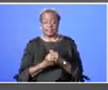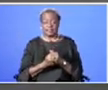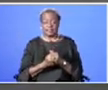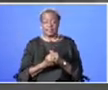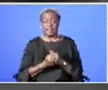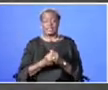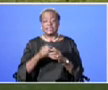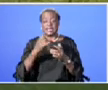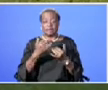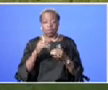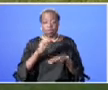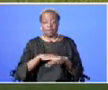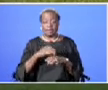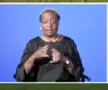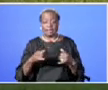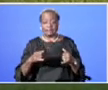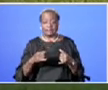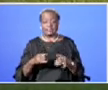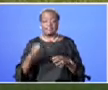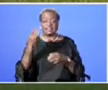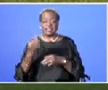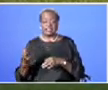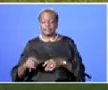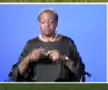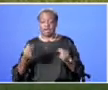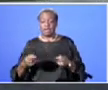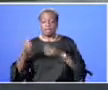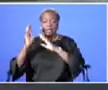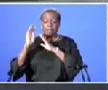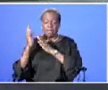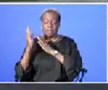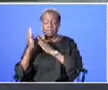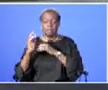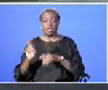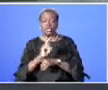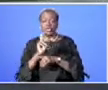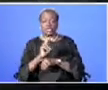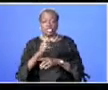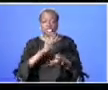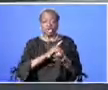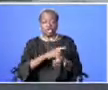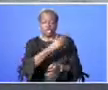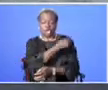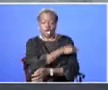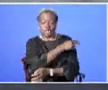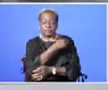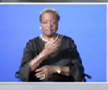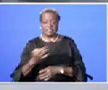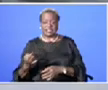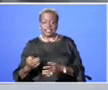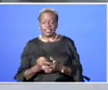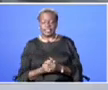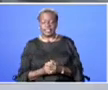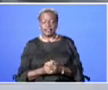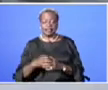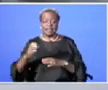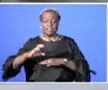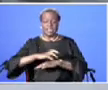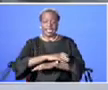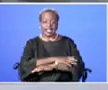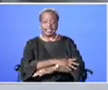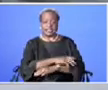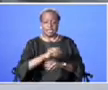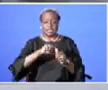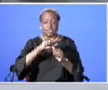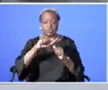just gone online and facilities on Grand Bahama, while also using Doctors' Hospital facilities. The Cancer Association building